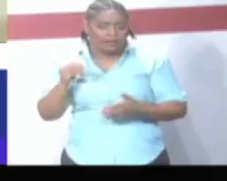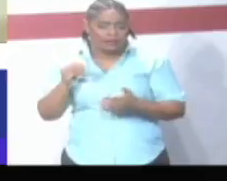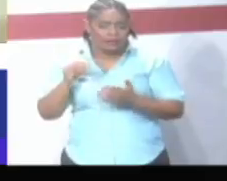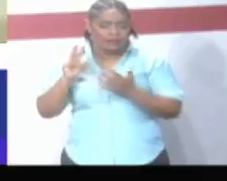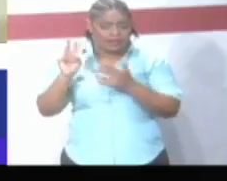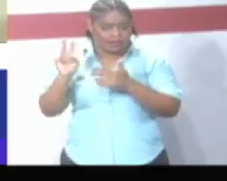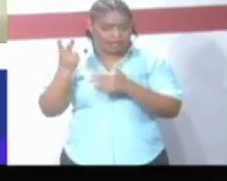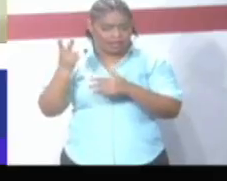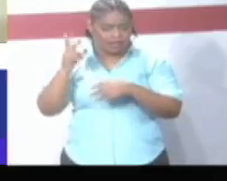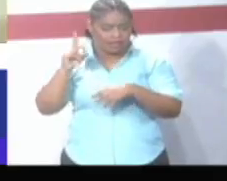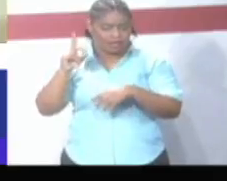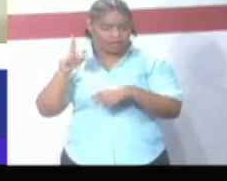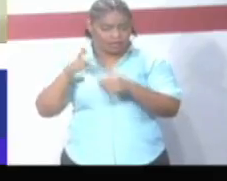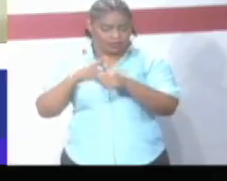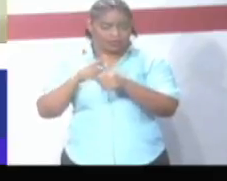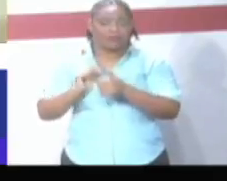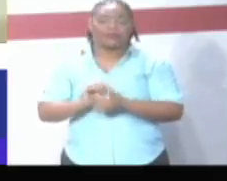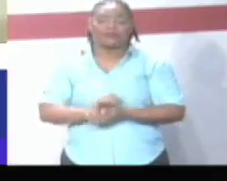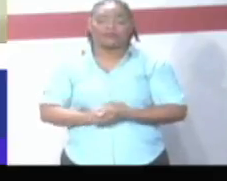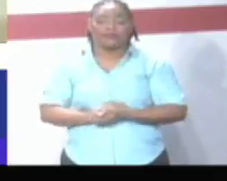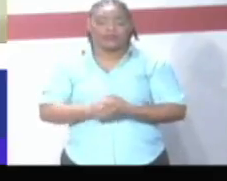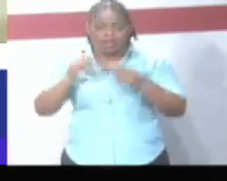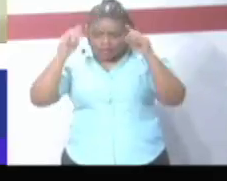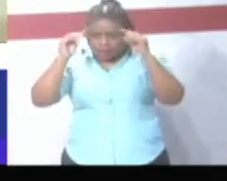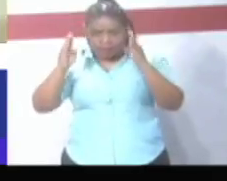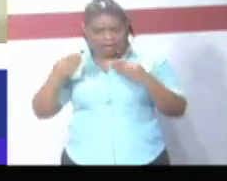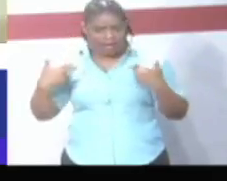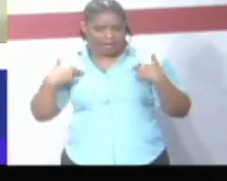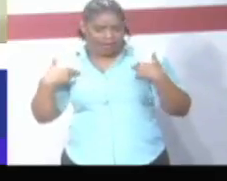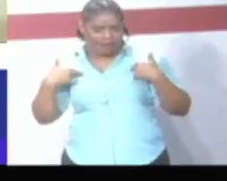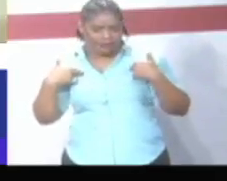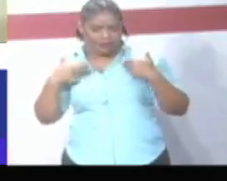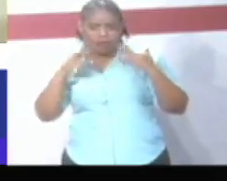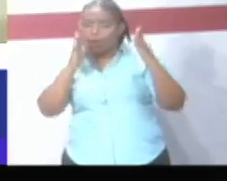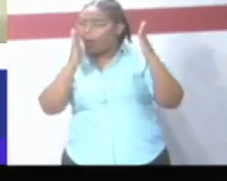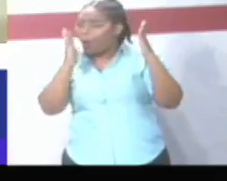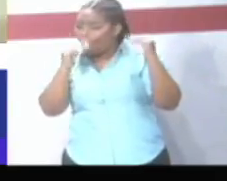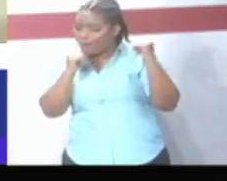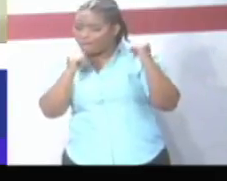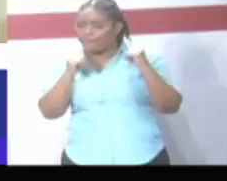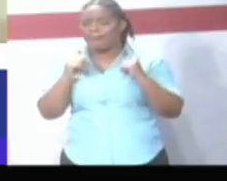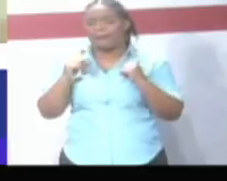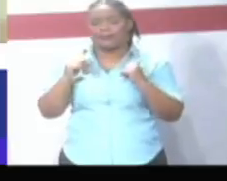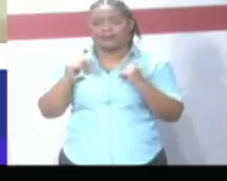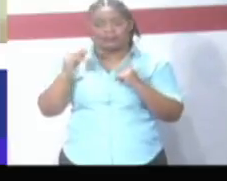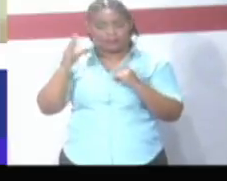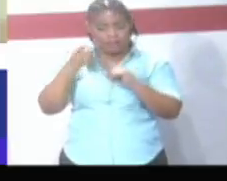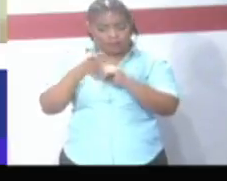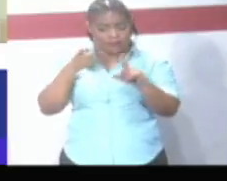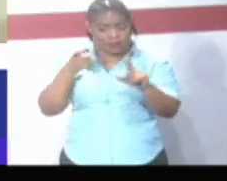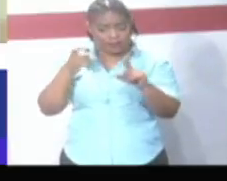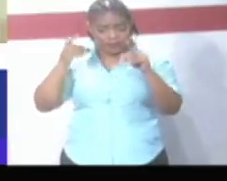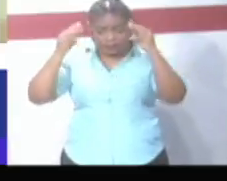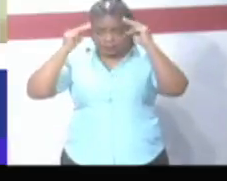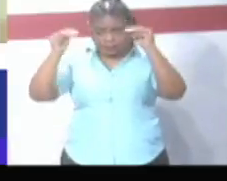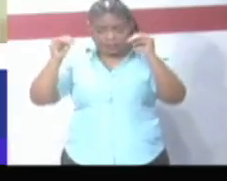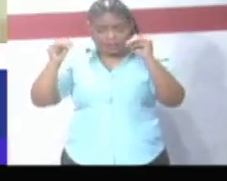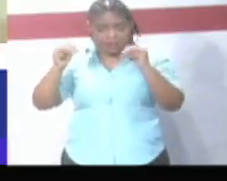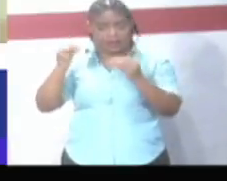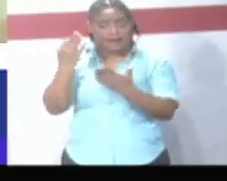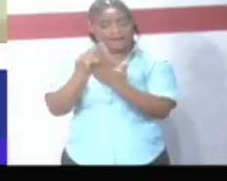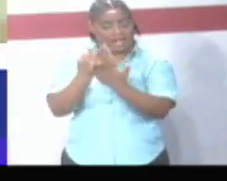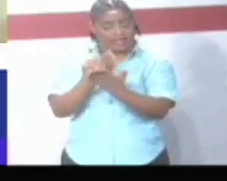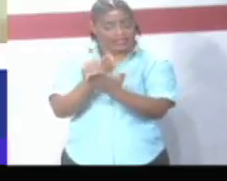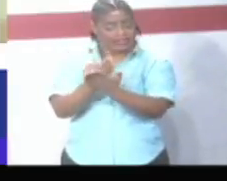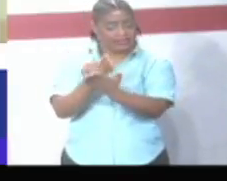Health. Minister, do you have any expectations from the Minister of Finance in his budget 2022